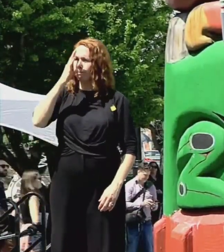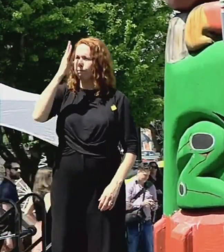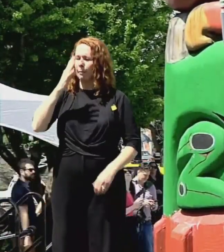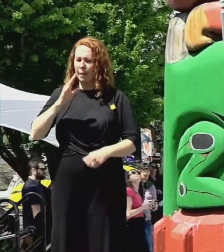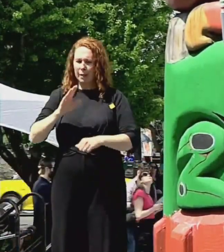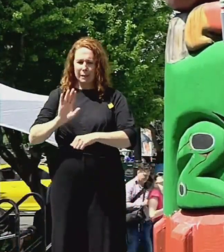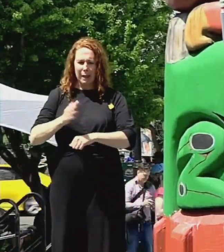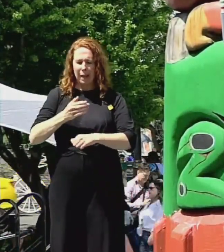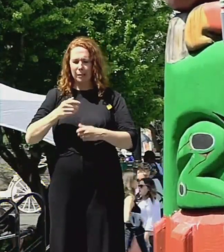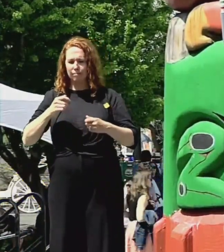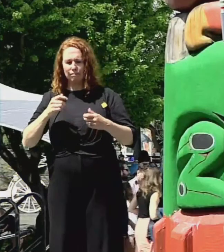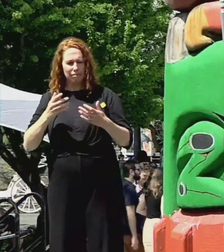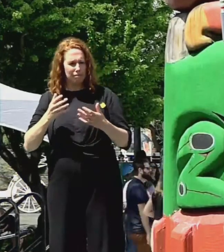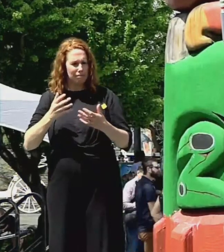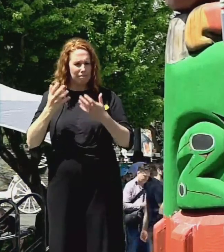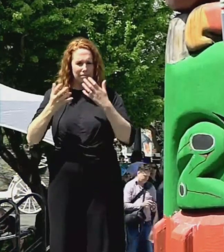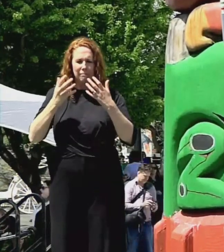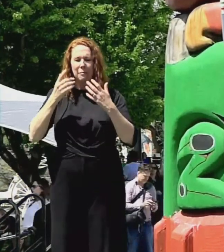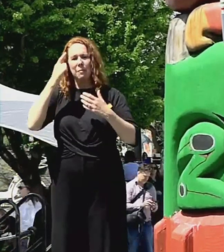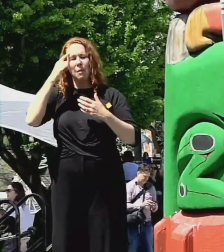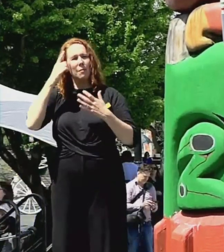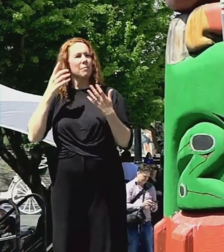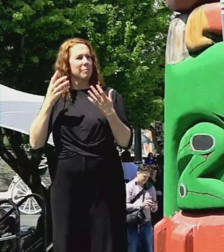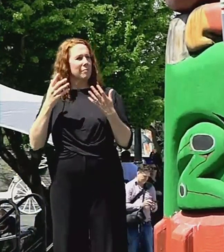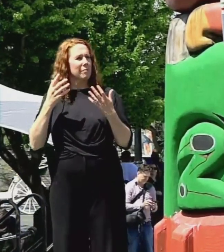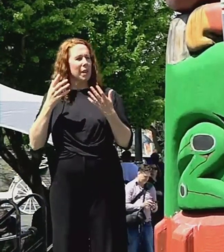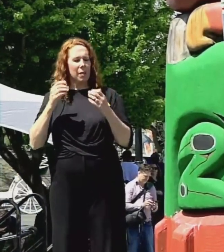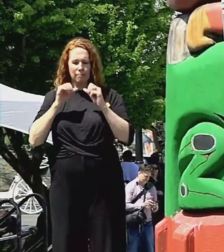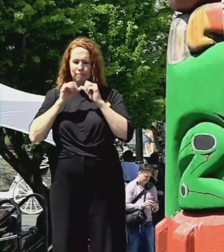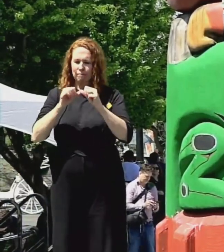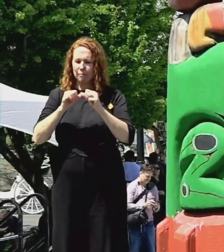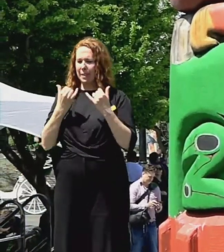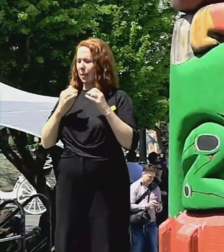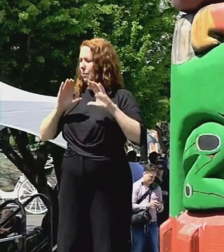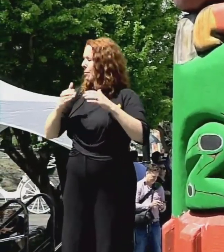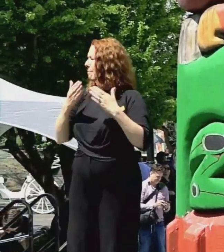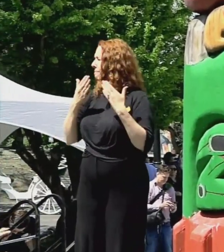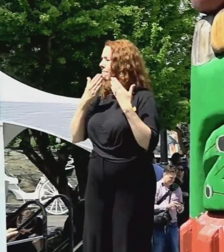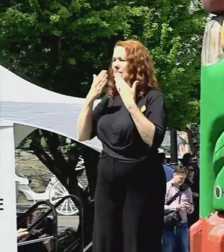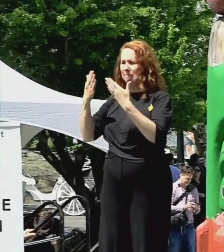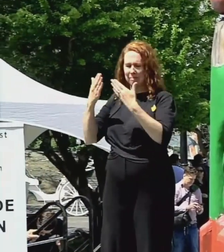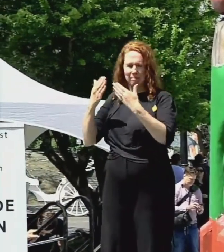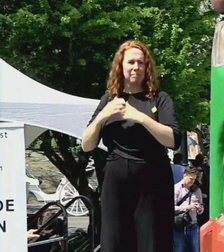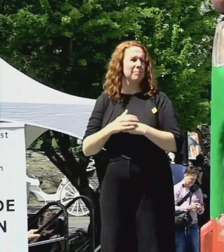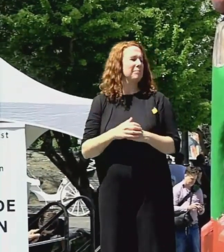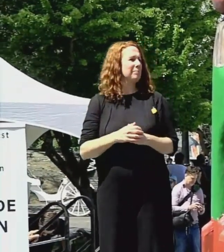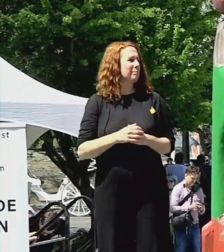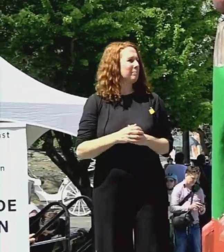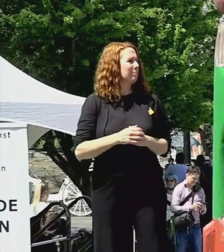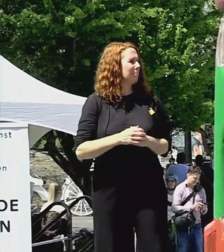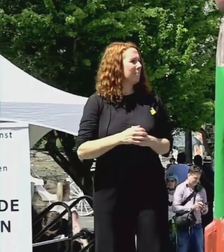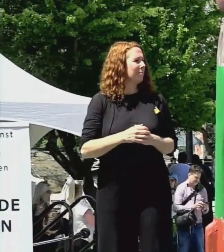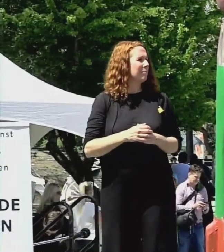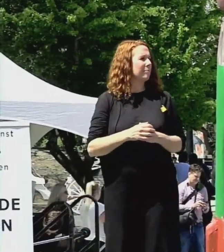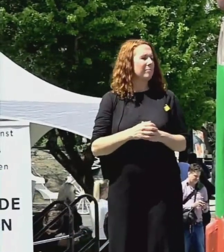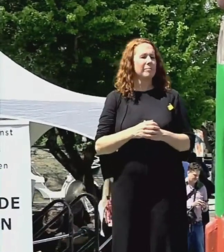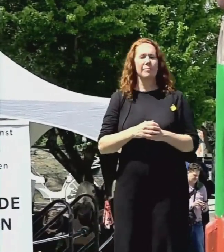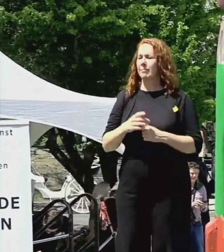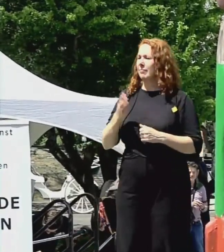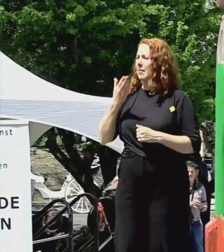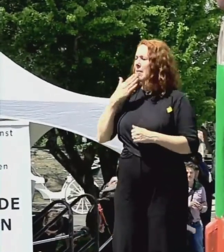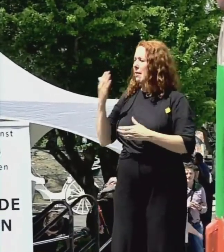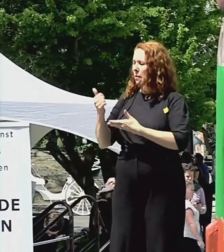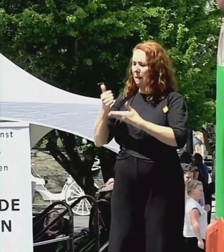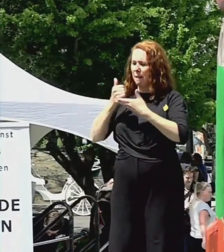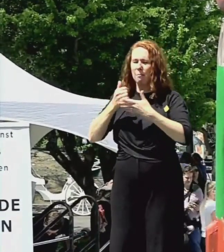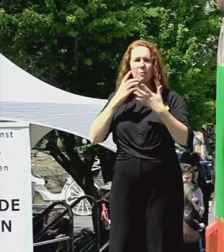been blessing this work for so long, and so we're so grateful to have them helping us out and helping carry